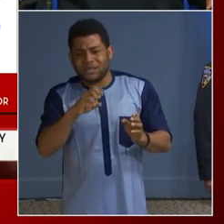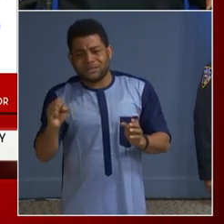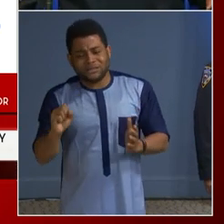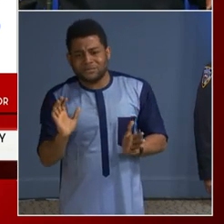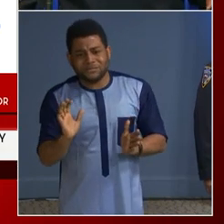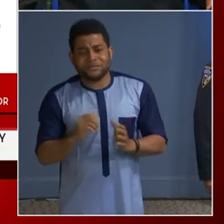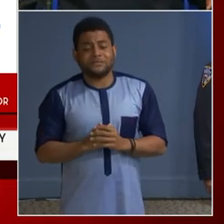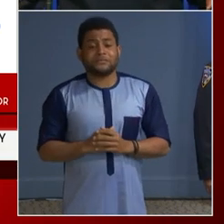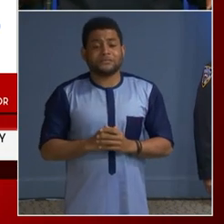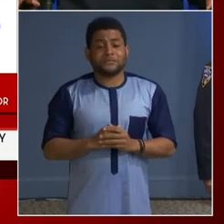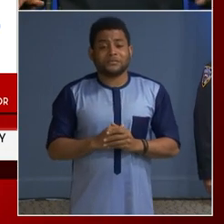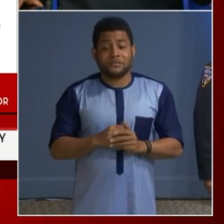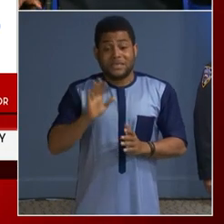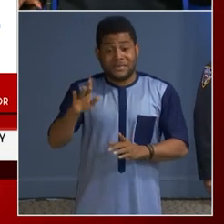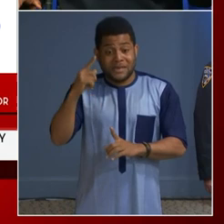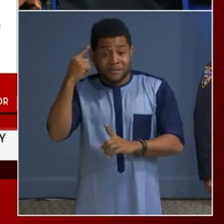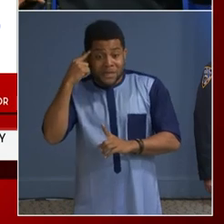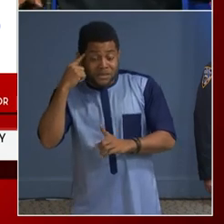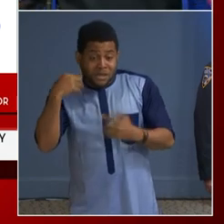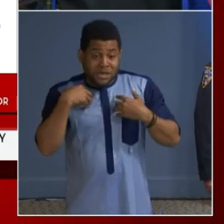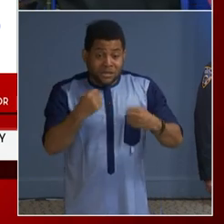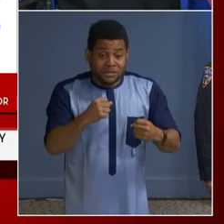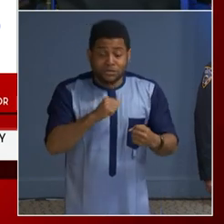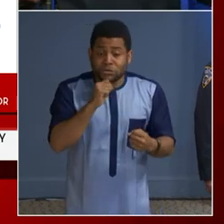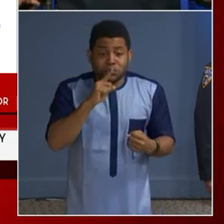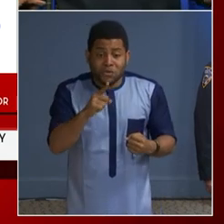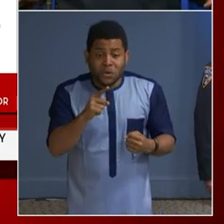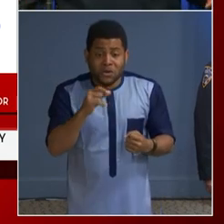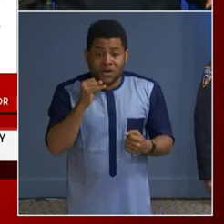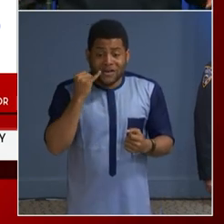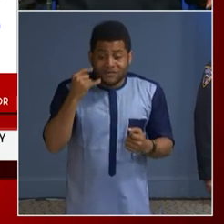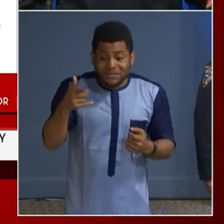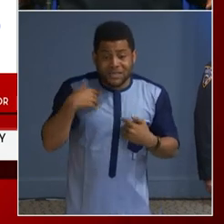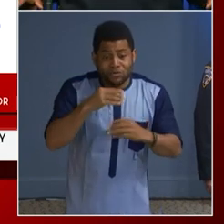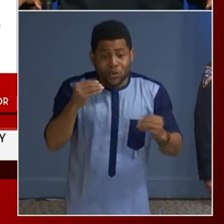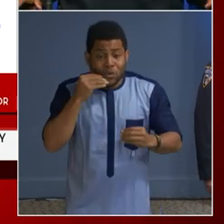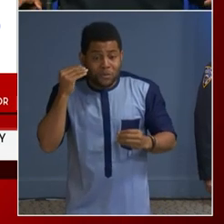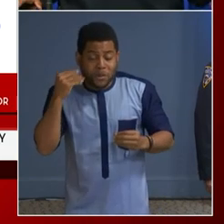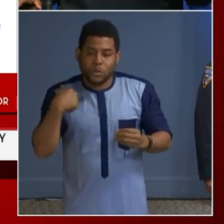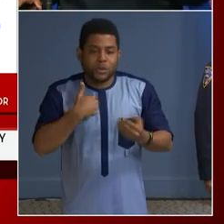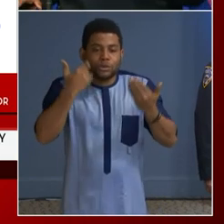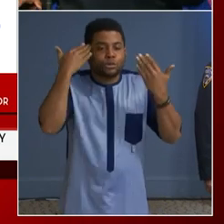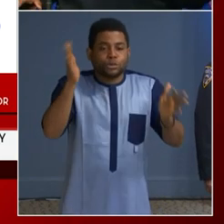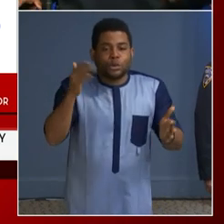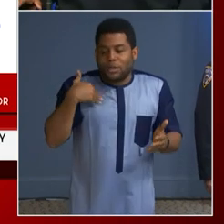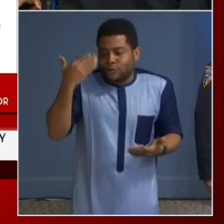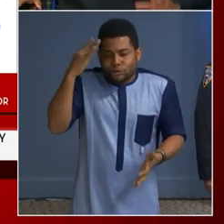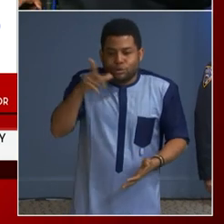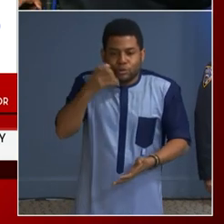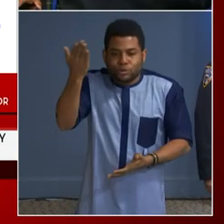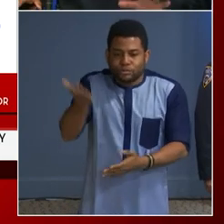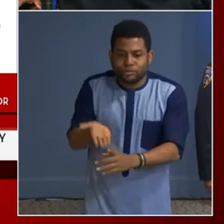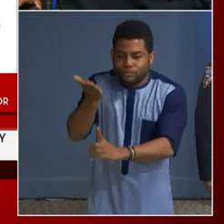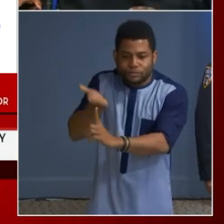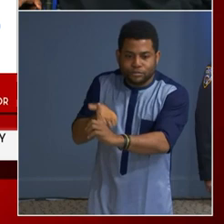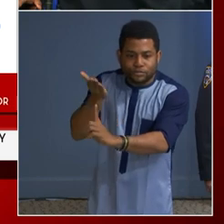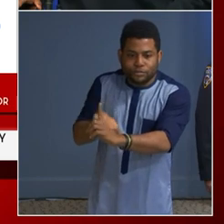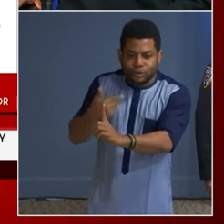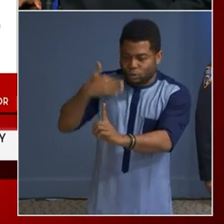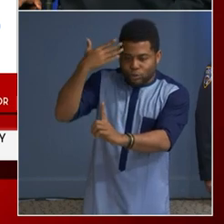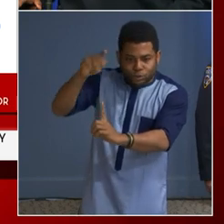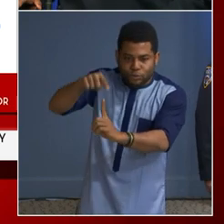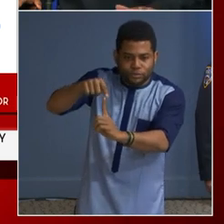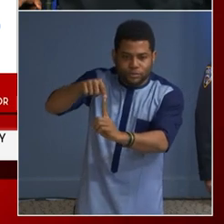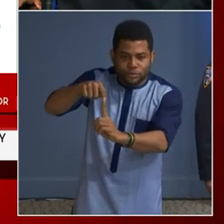health. We don't know if this person is homeless or not. We just honestly don't know a lot of things. But the things that we do know that link these